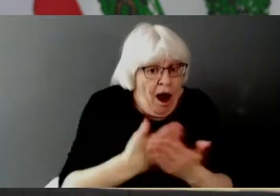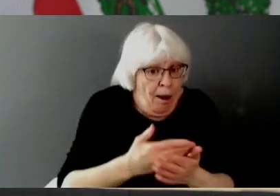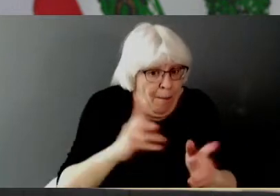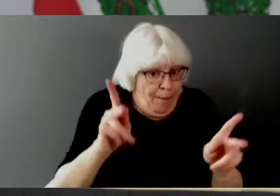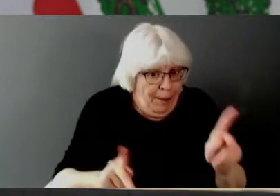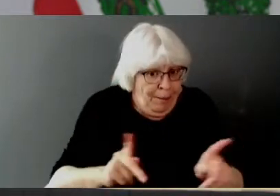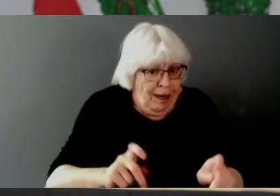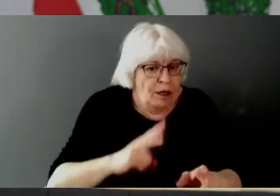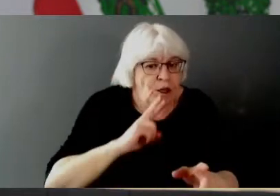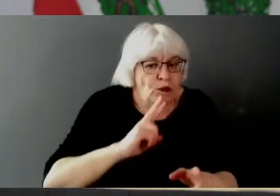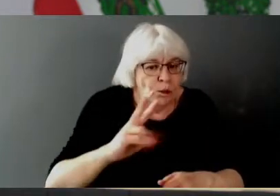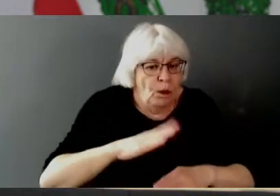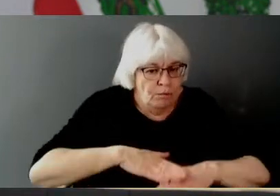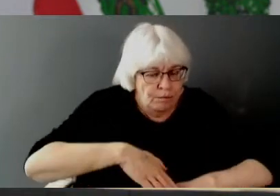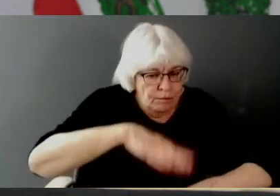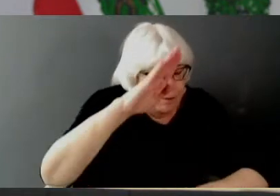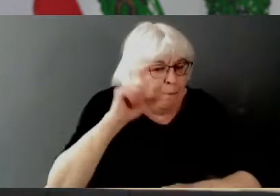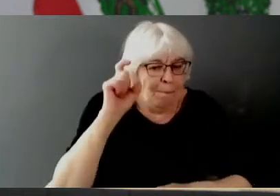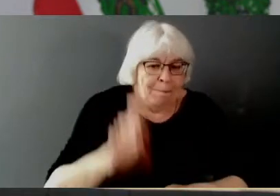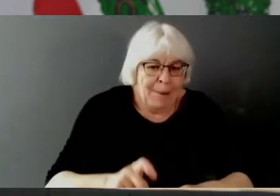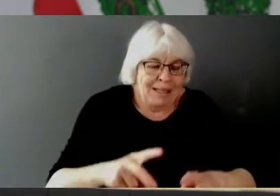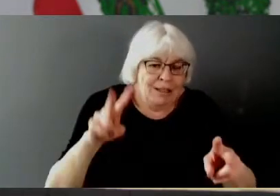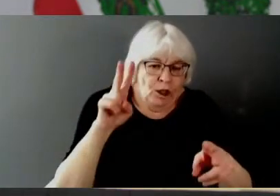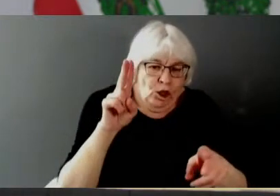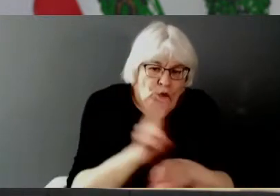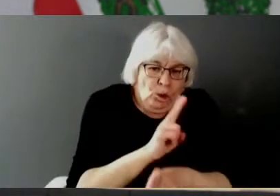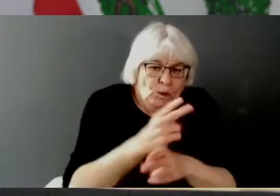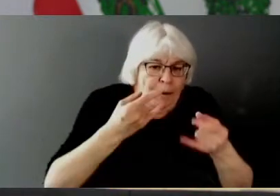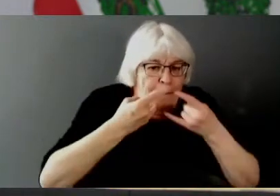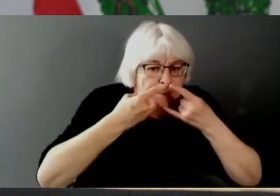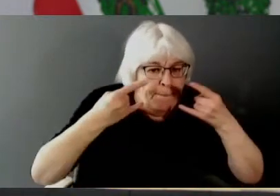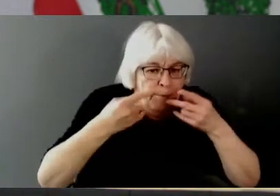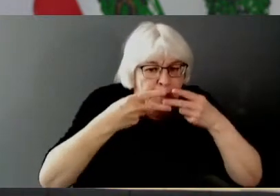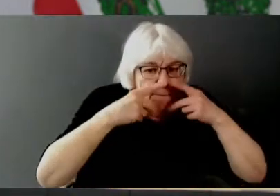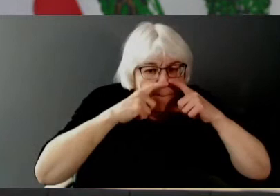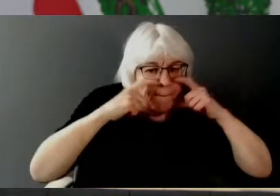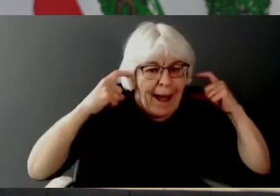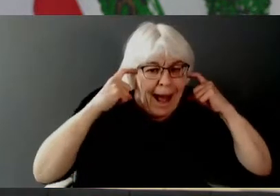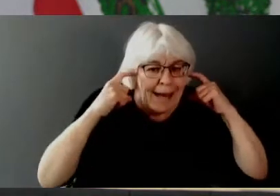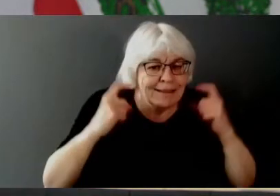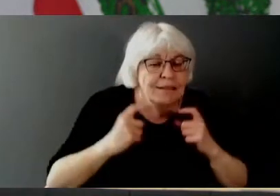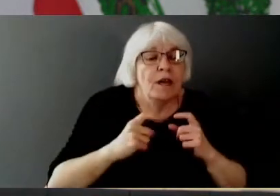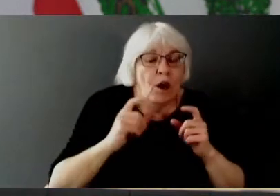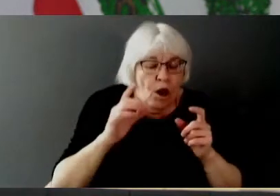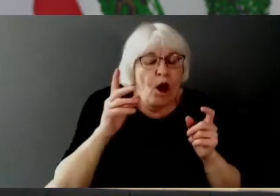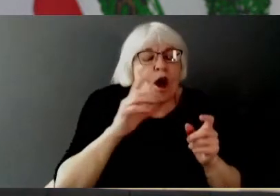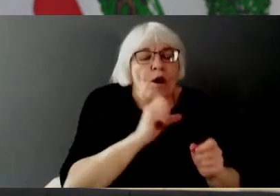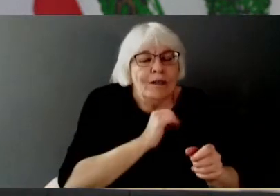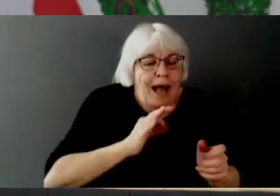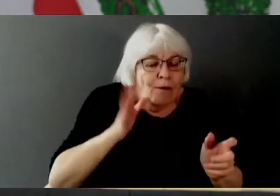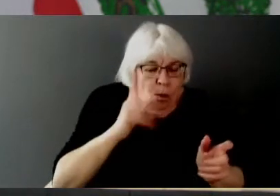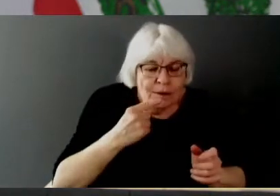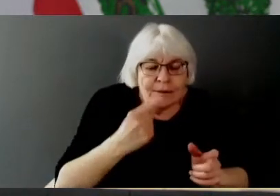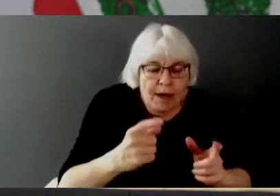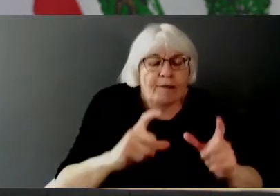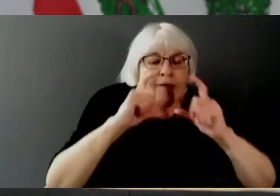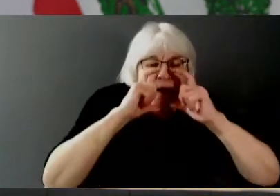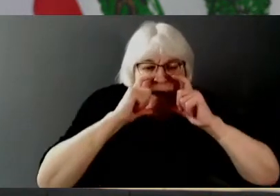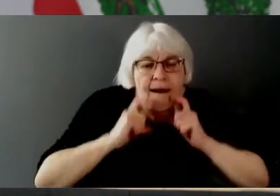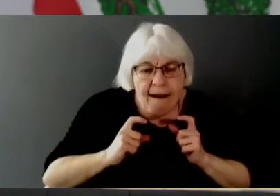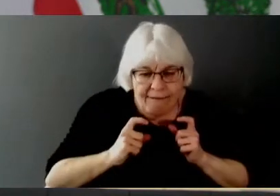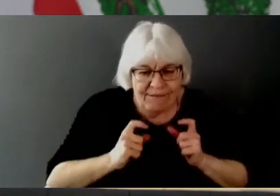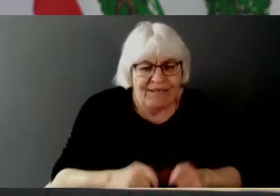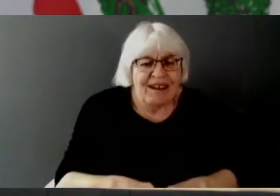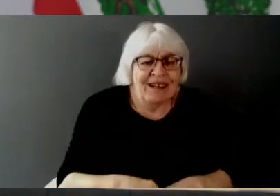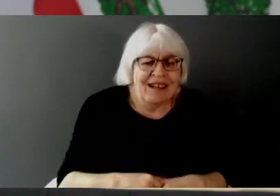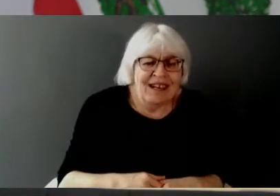your mask for this testing. Please don't bring unnecessary passengers in the car, and this includes